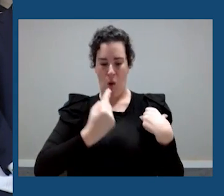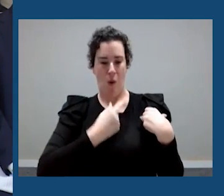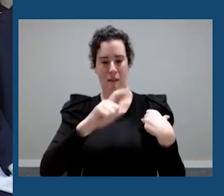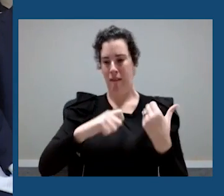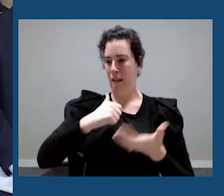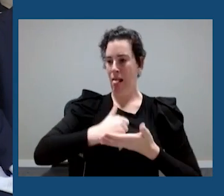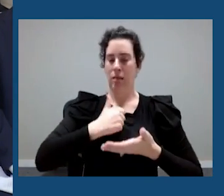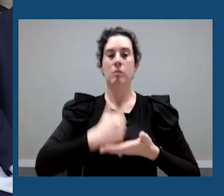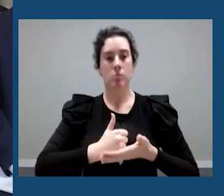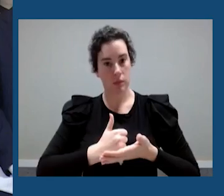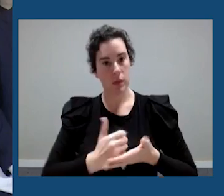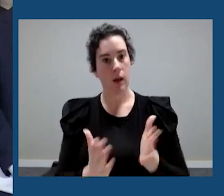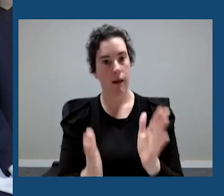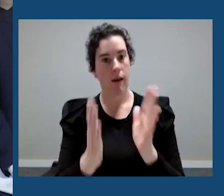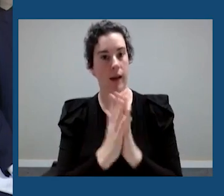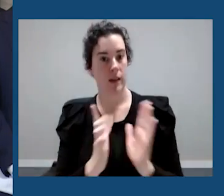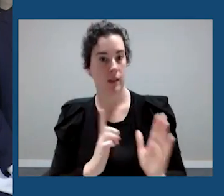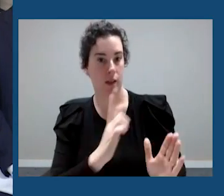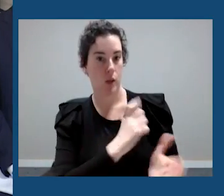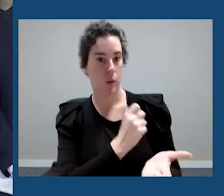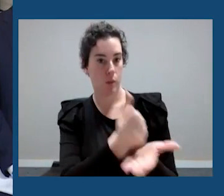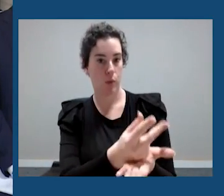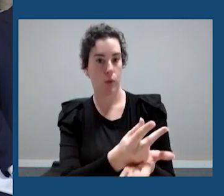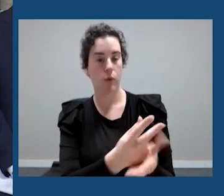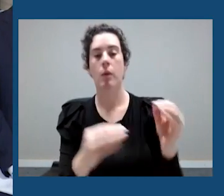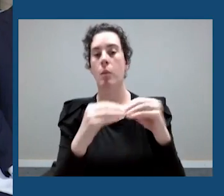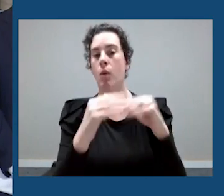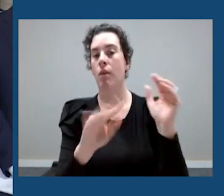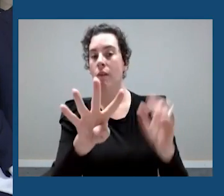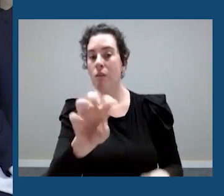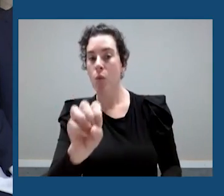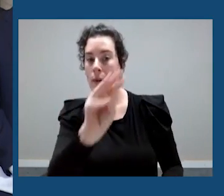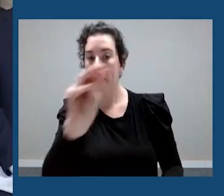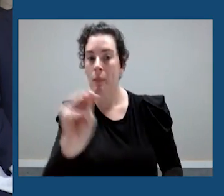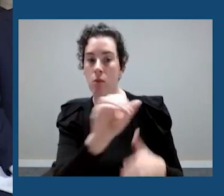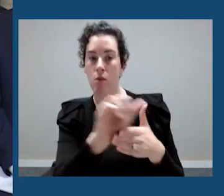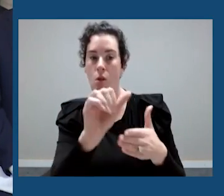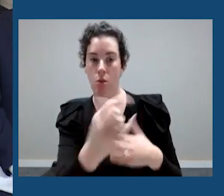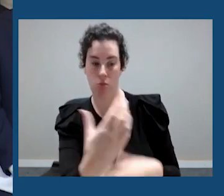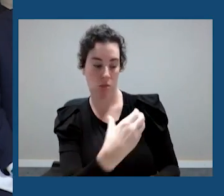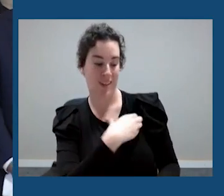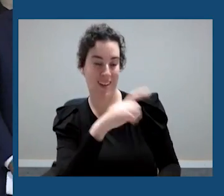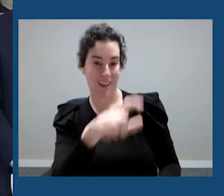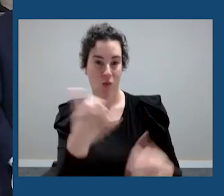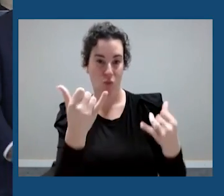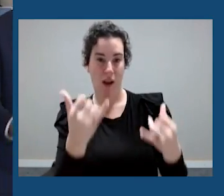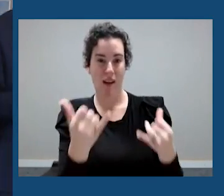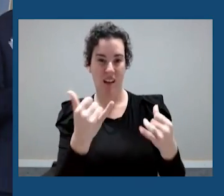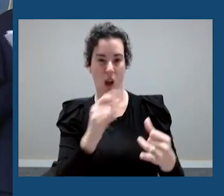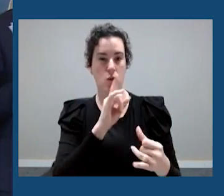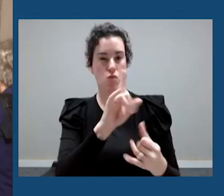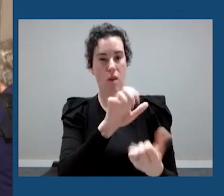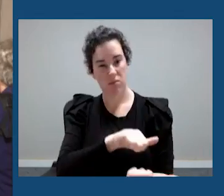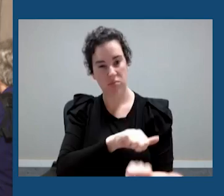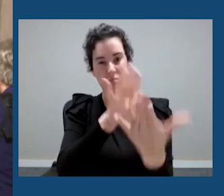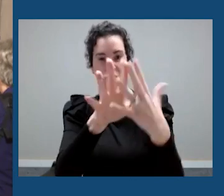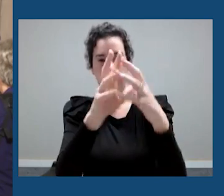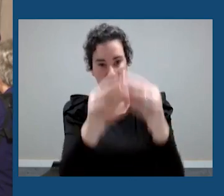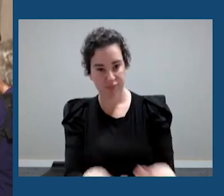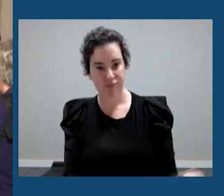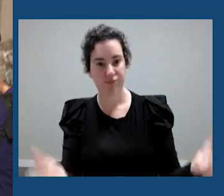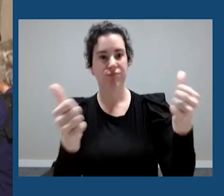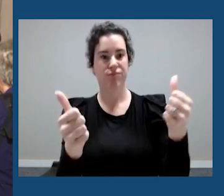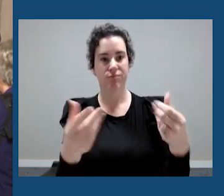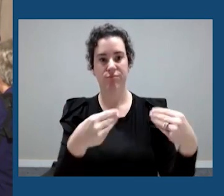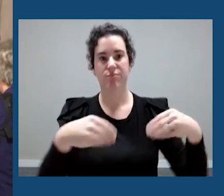to approve more than $40 million that law enforcement needs right now to crack down on retail theft. Yes. Yeah.